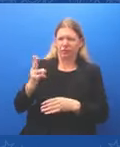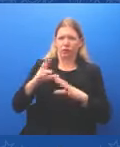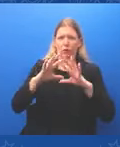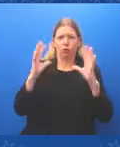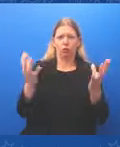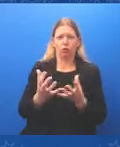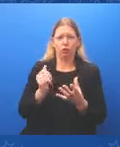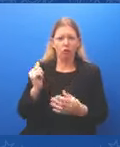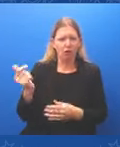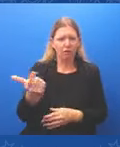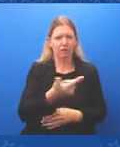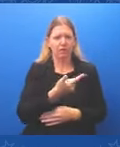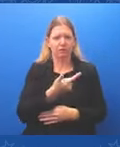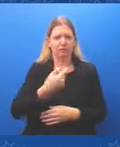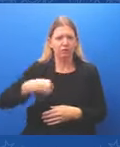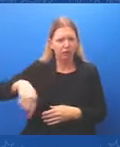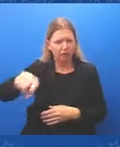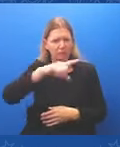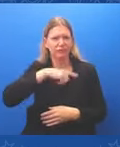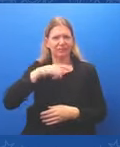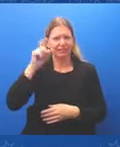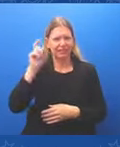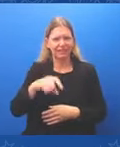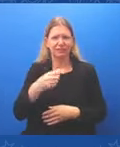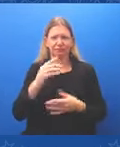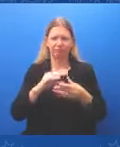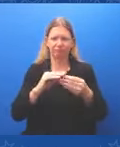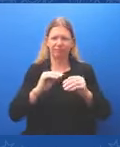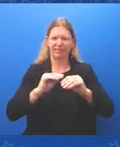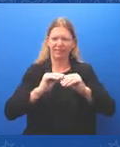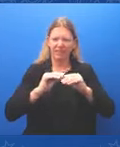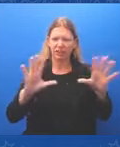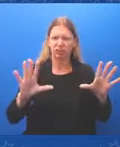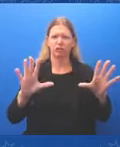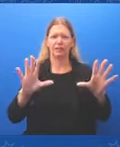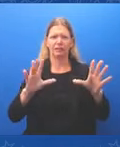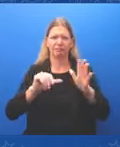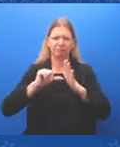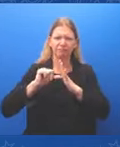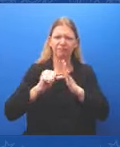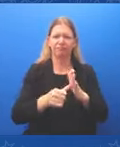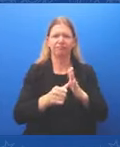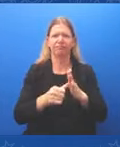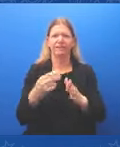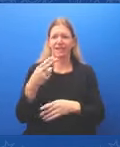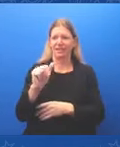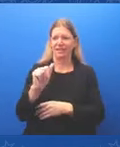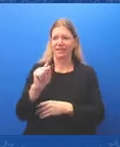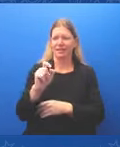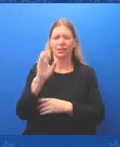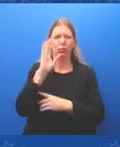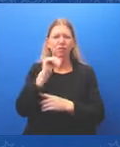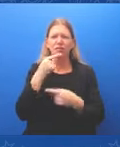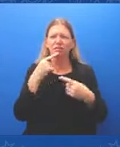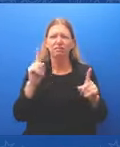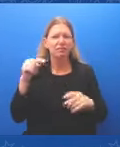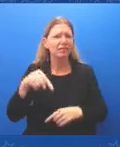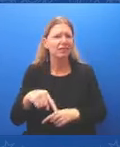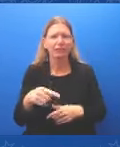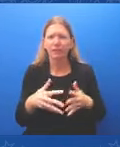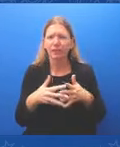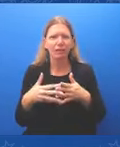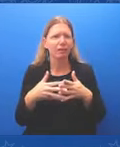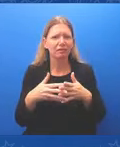America. Hate will not prevail in America. But pause for just a moment. I thought things had changed. I was able